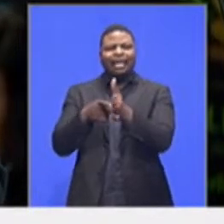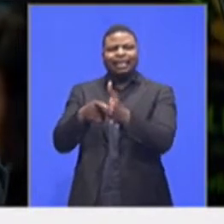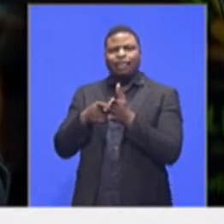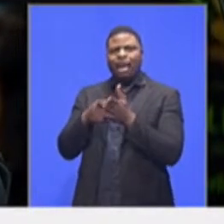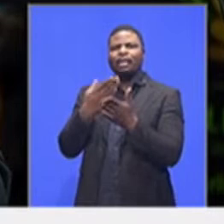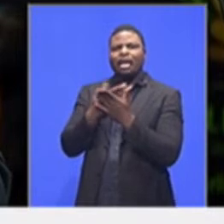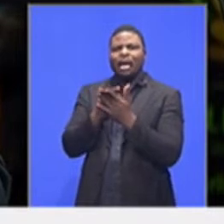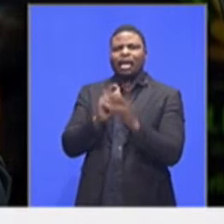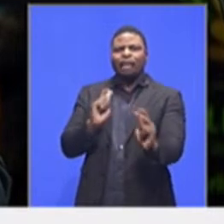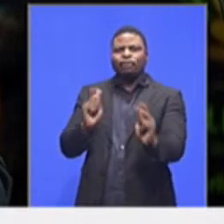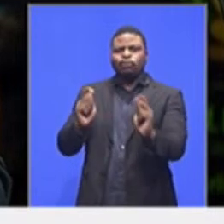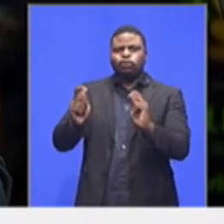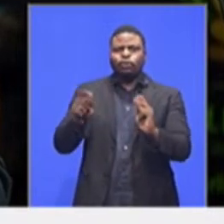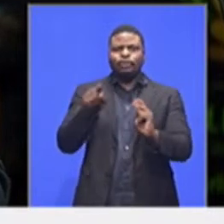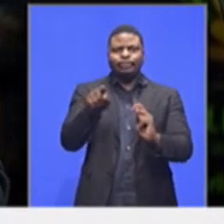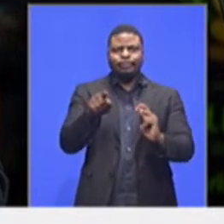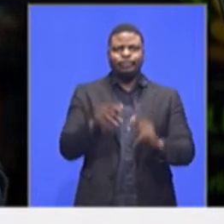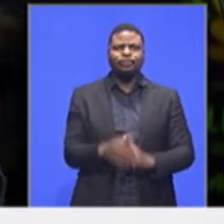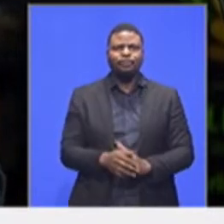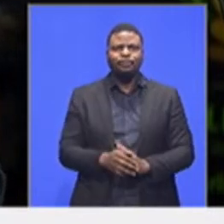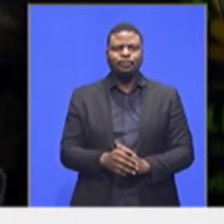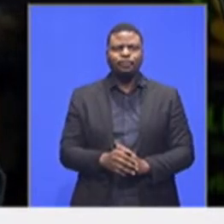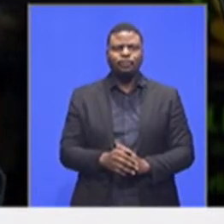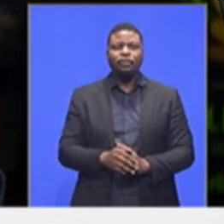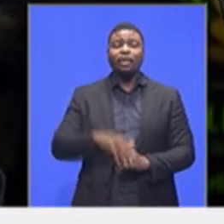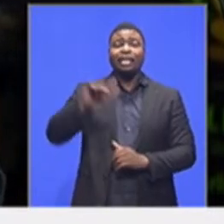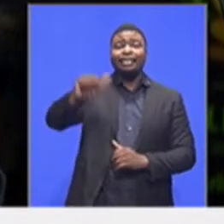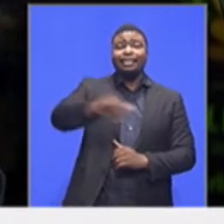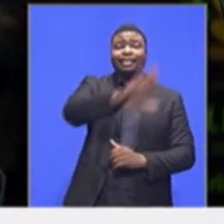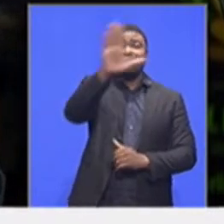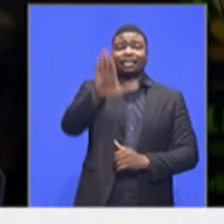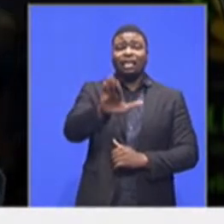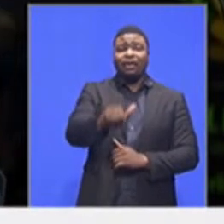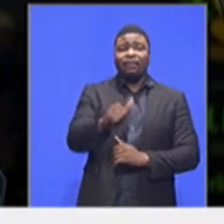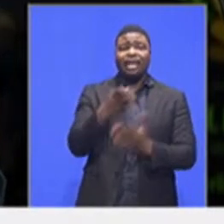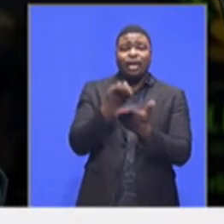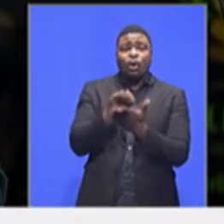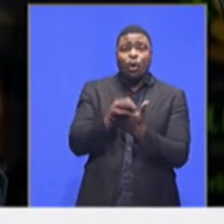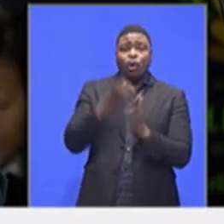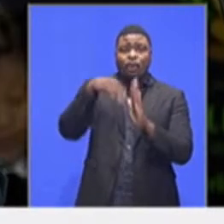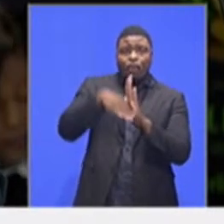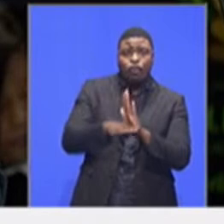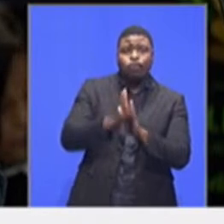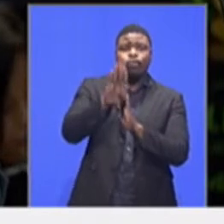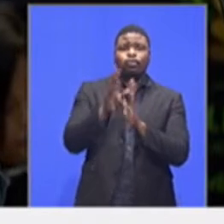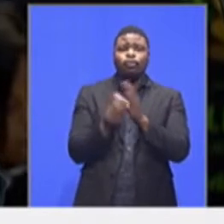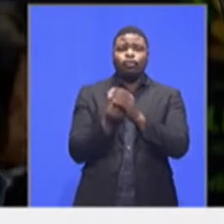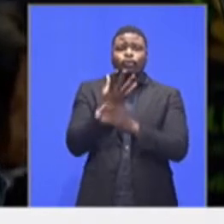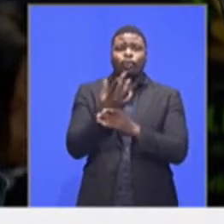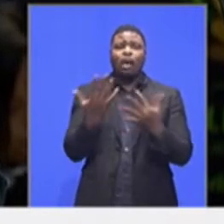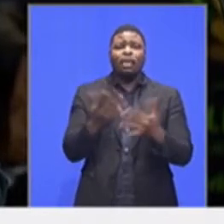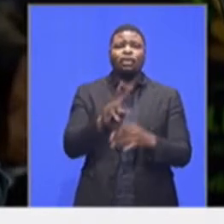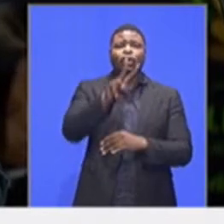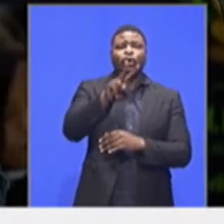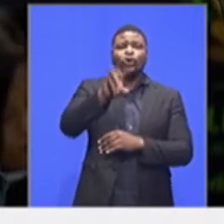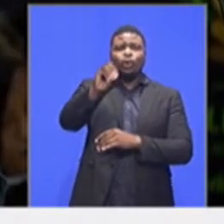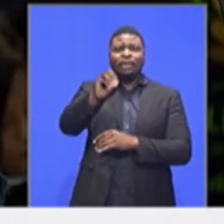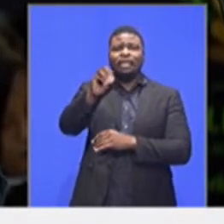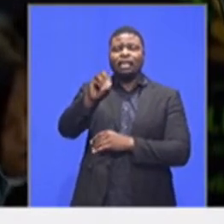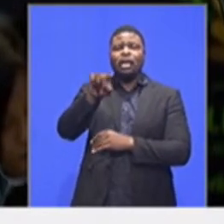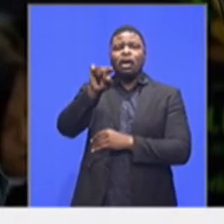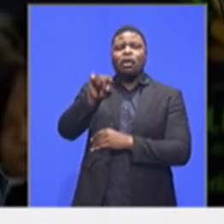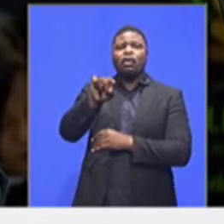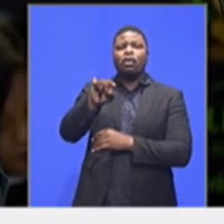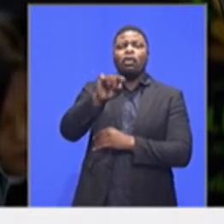South Africa's economy grew by an estimated 2.5% in 2022. This